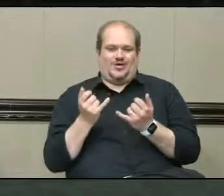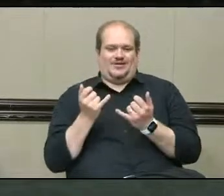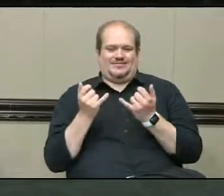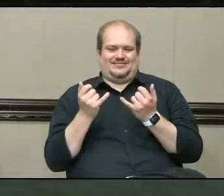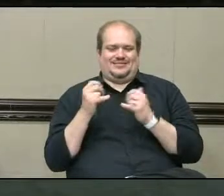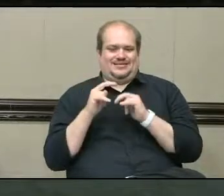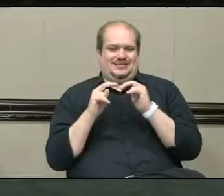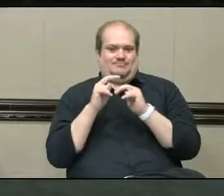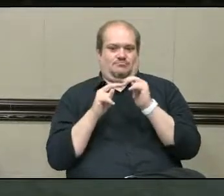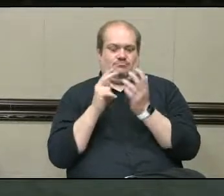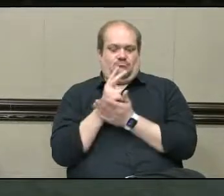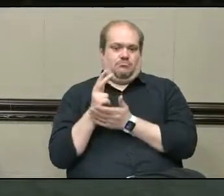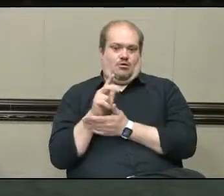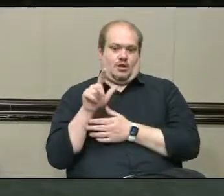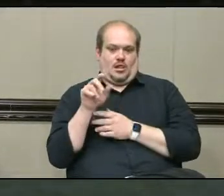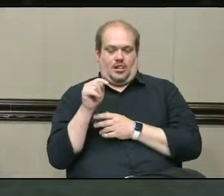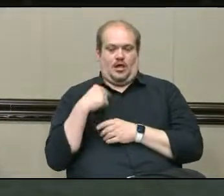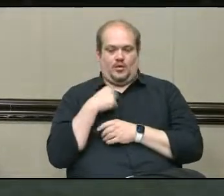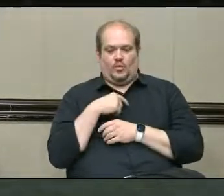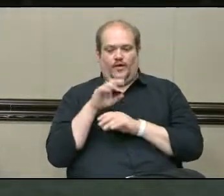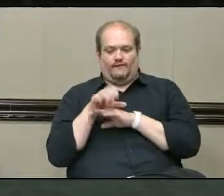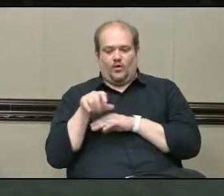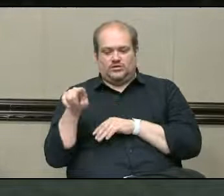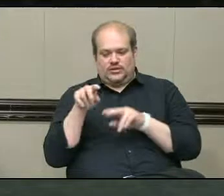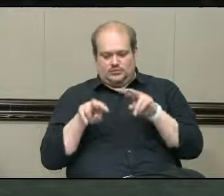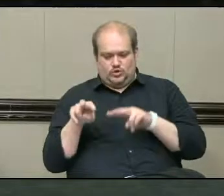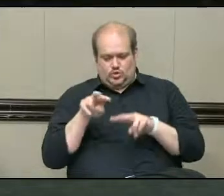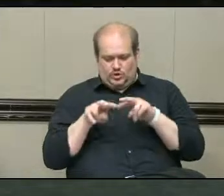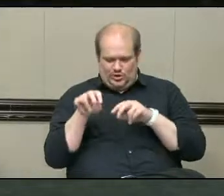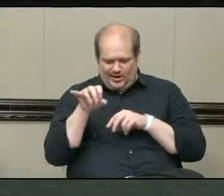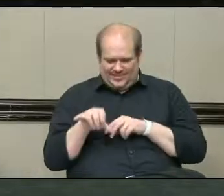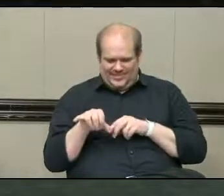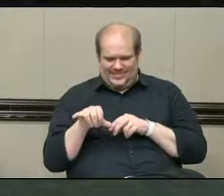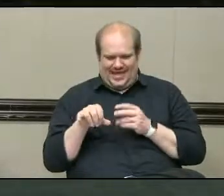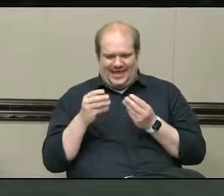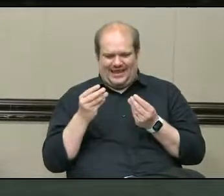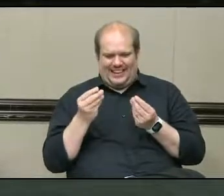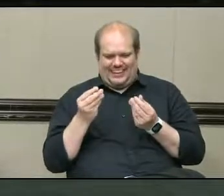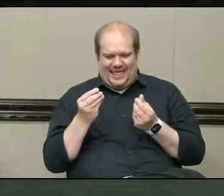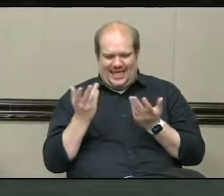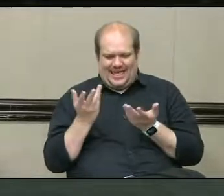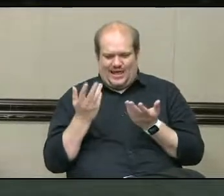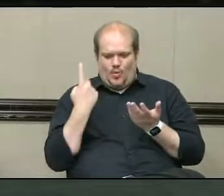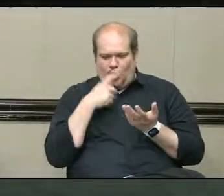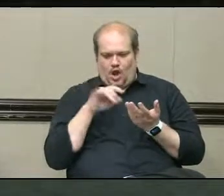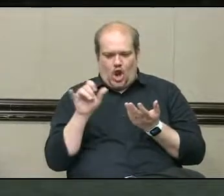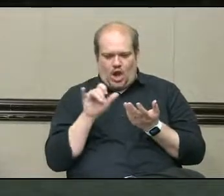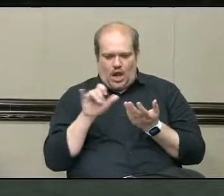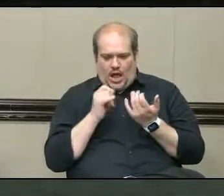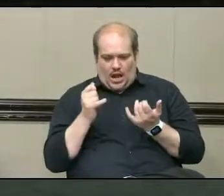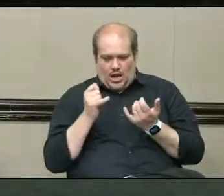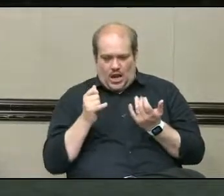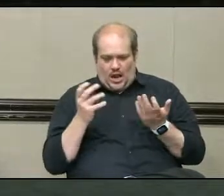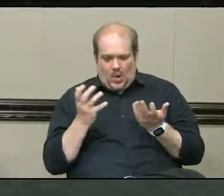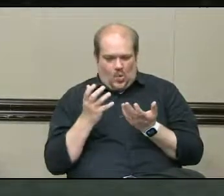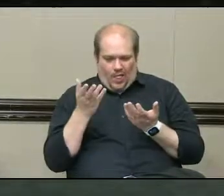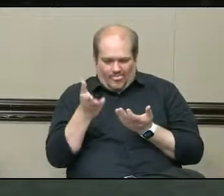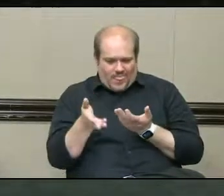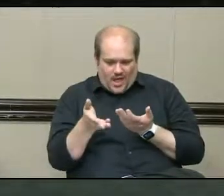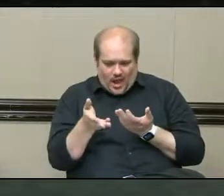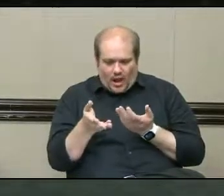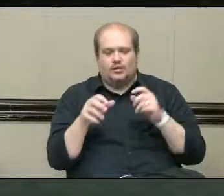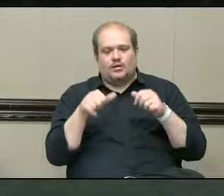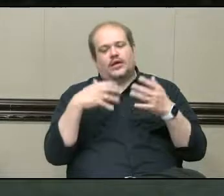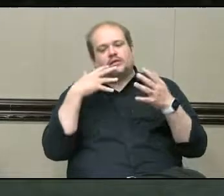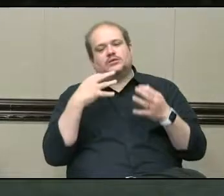existing parking lot. We make them look at what is that condition of that property now prior to development, so